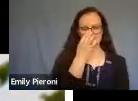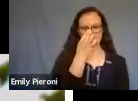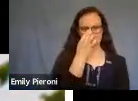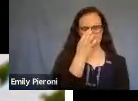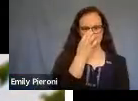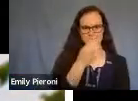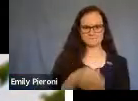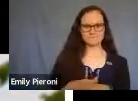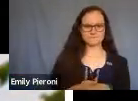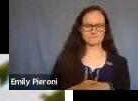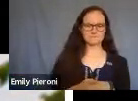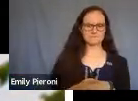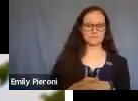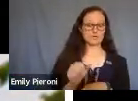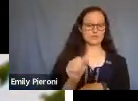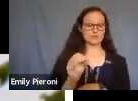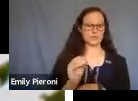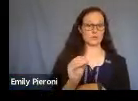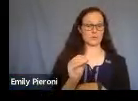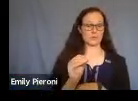are expanding more into.